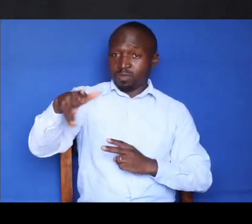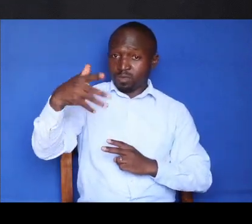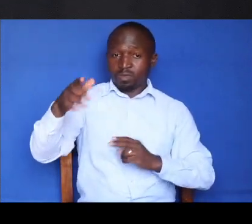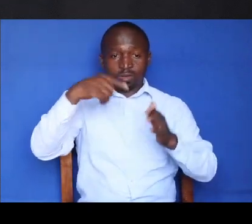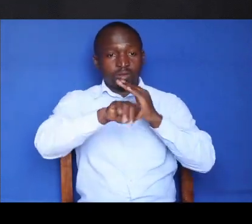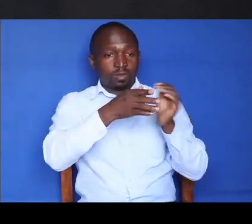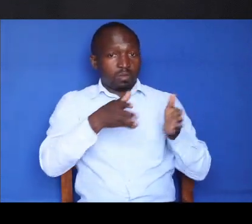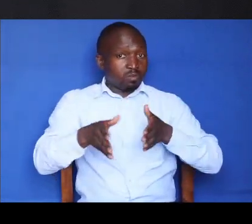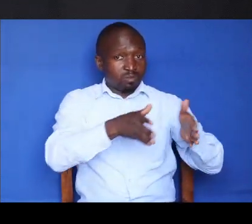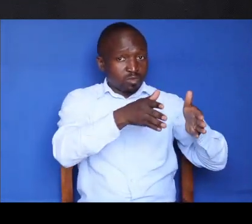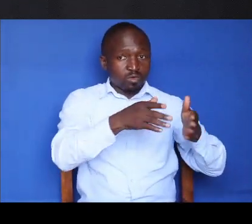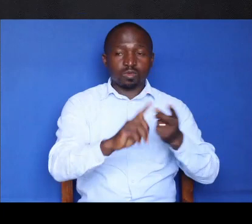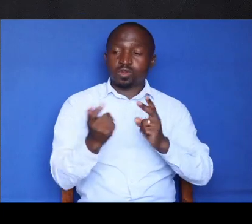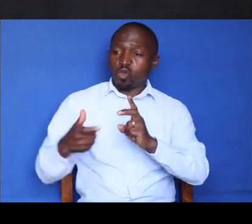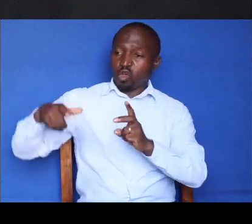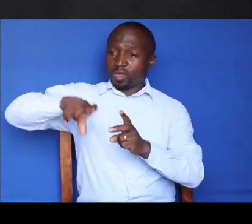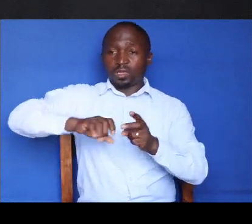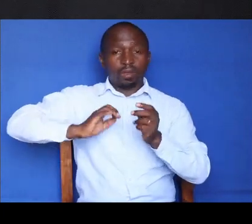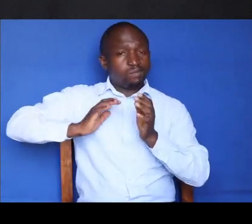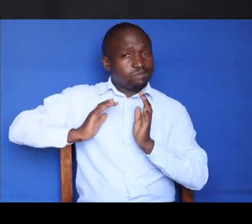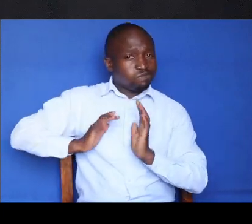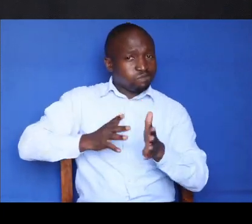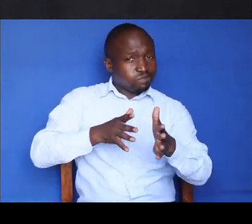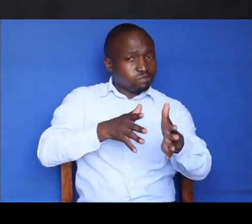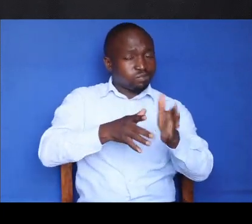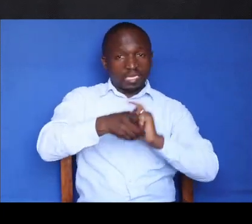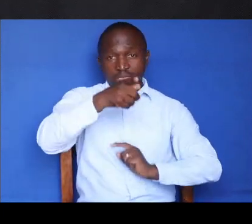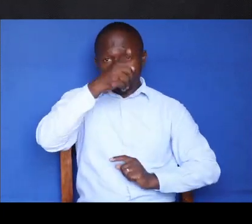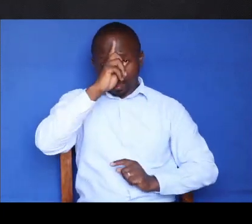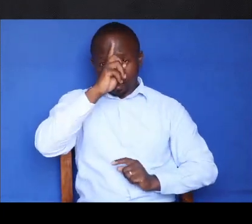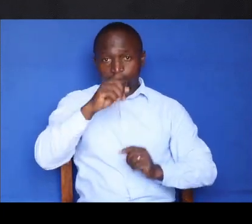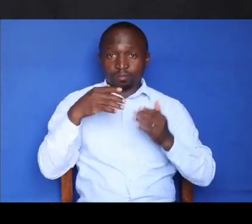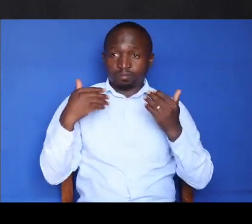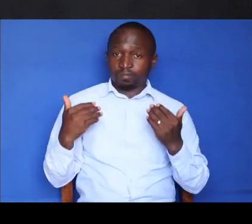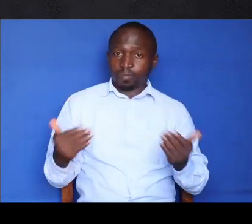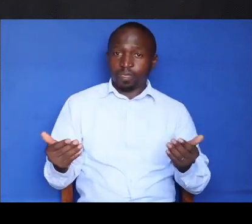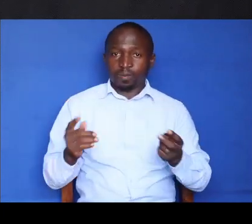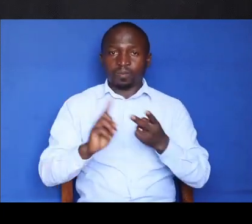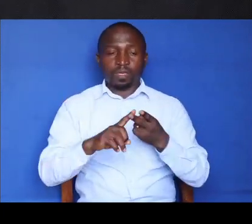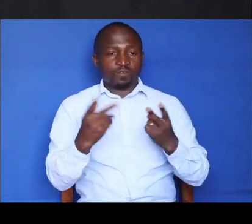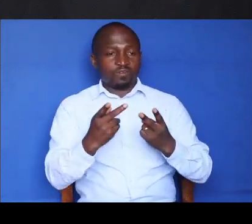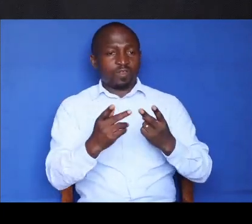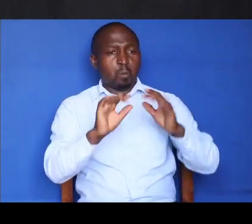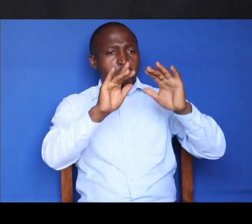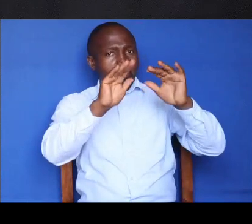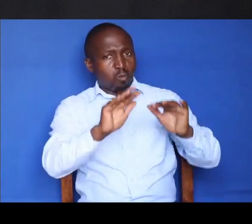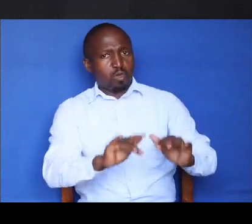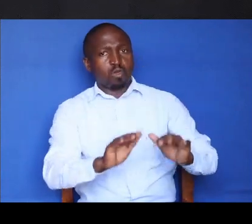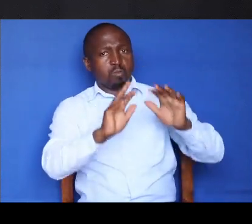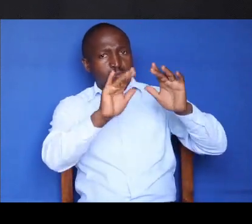falls, water in the river stimulated to flow at high speed. As water flows at high